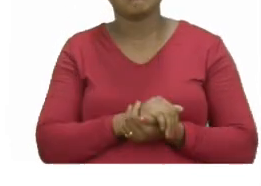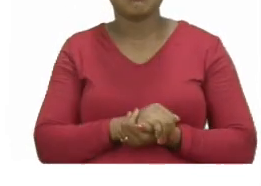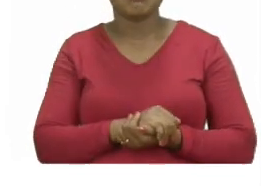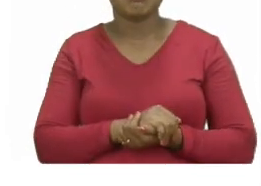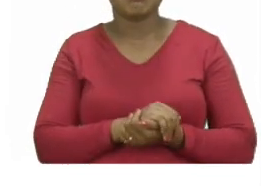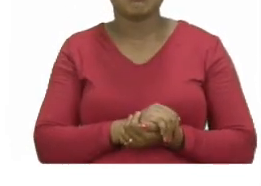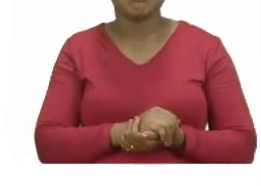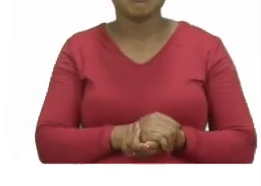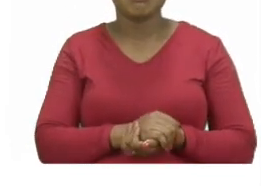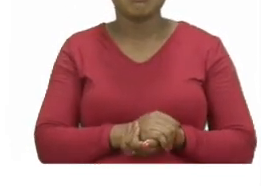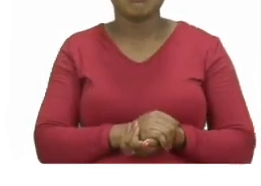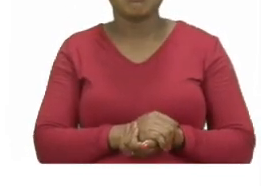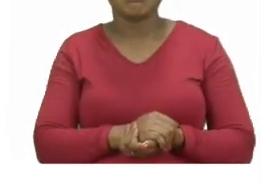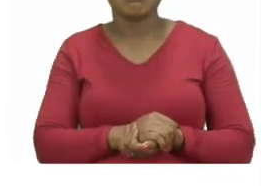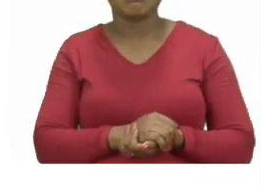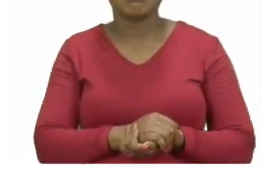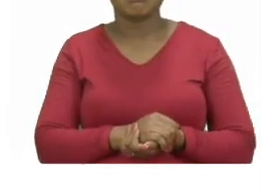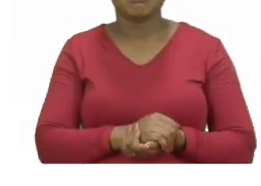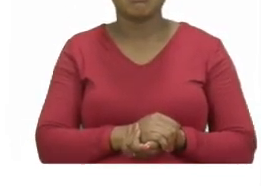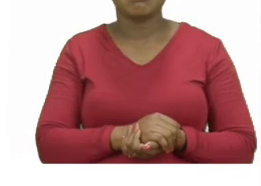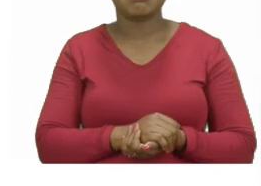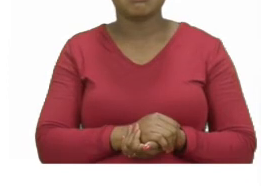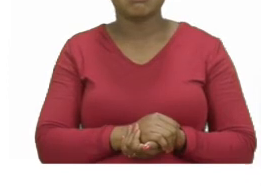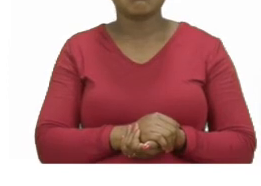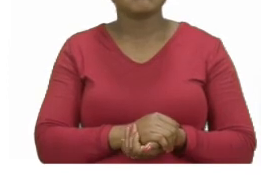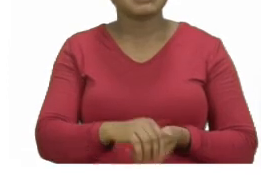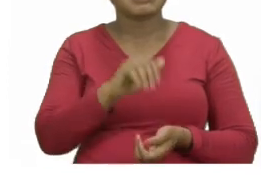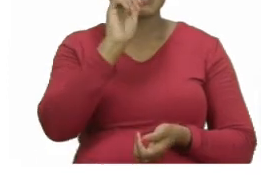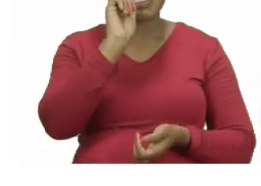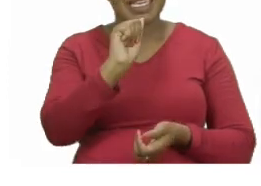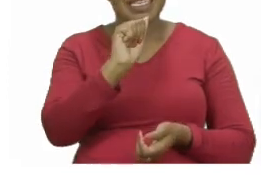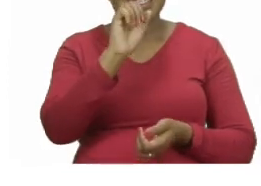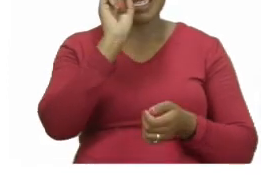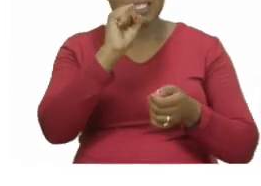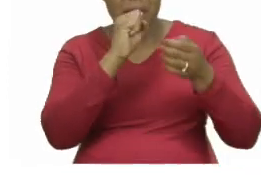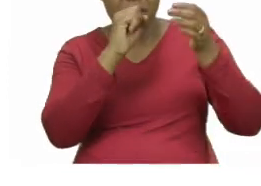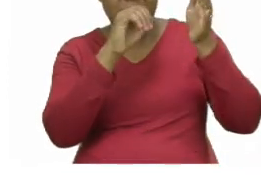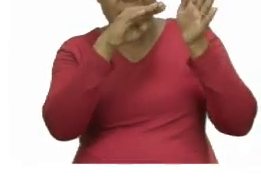look. A must be filled up to